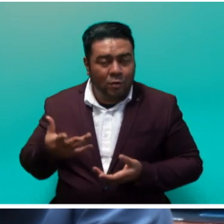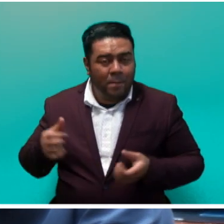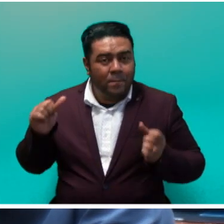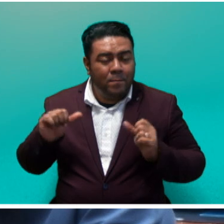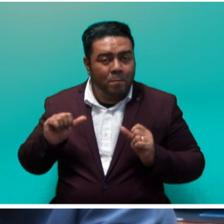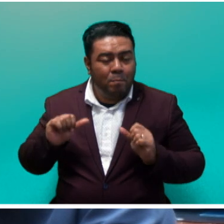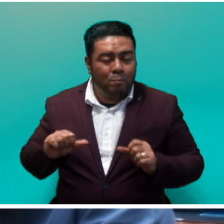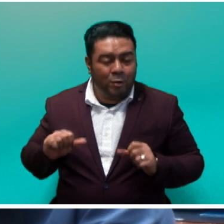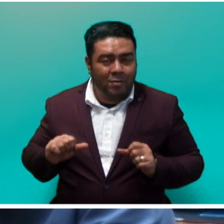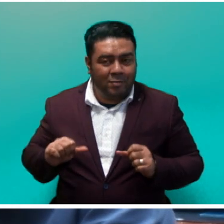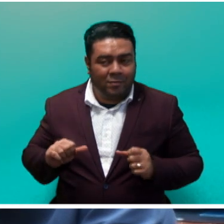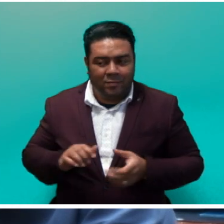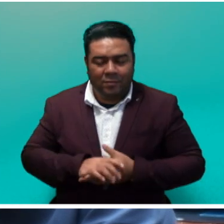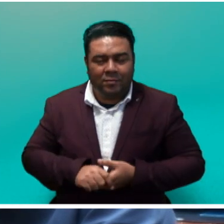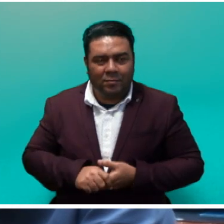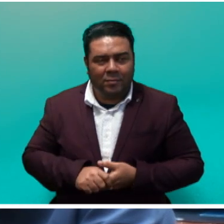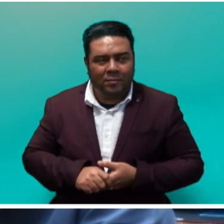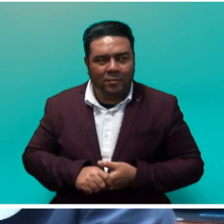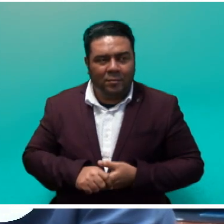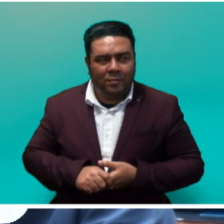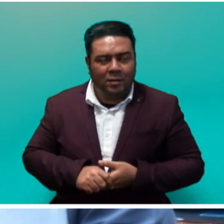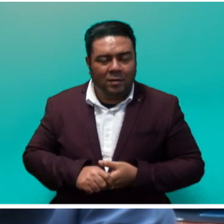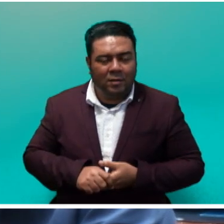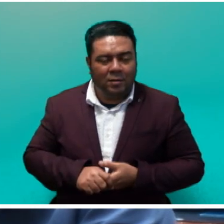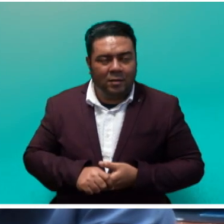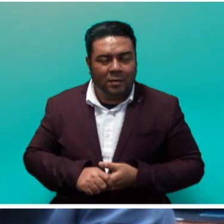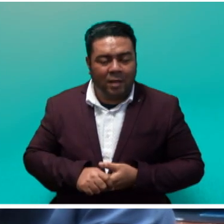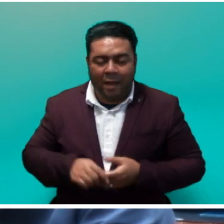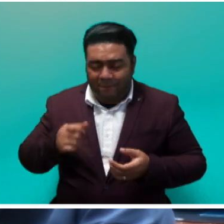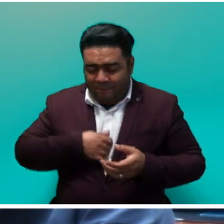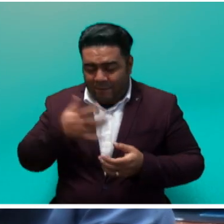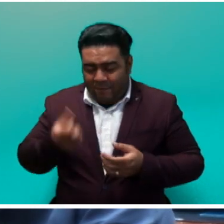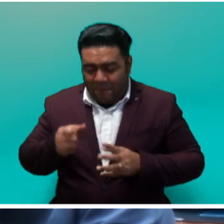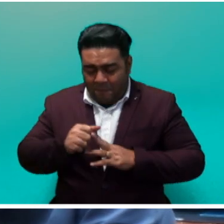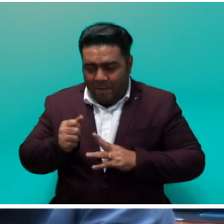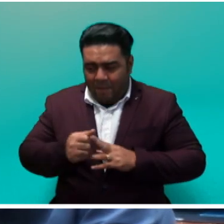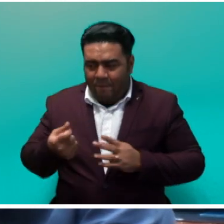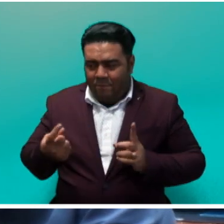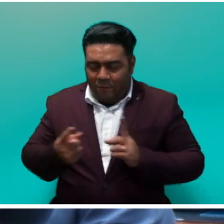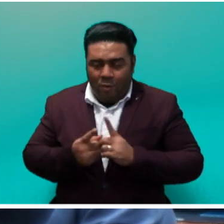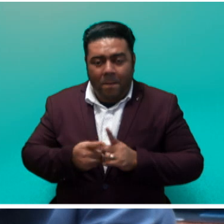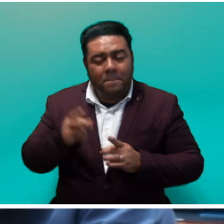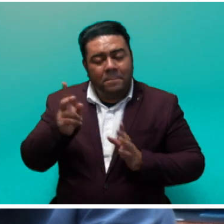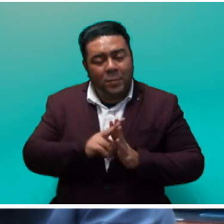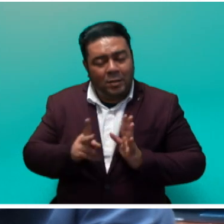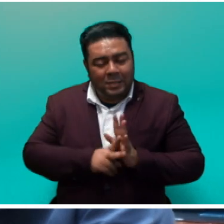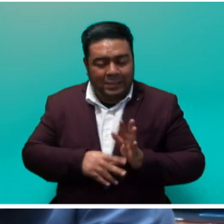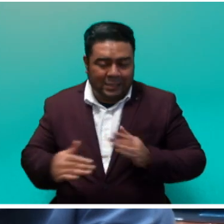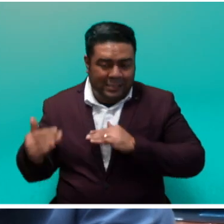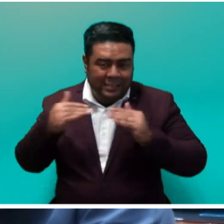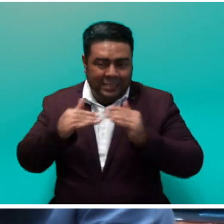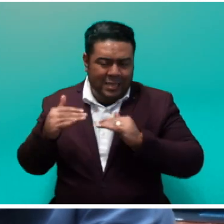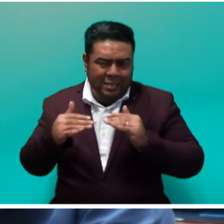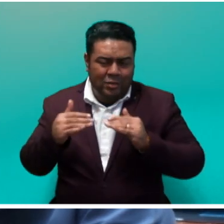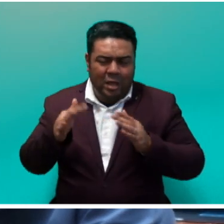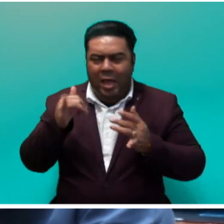measures to the LTA's operating system, the LTA also has in place the following: policies and standards of procedures